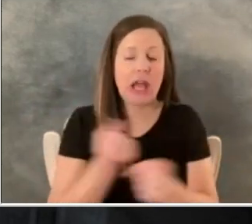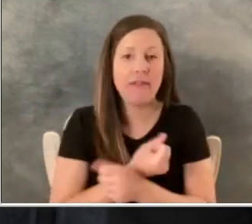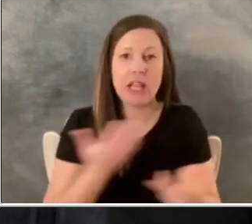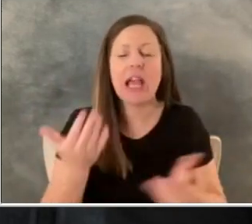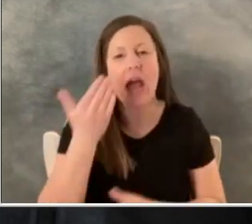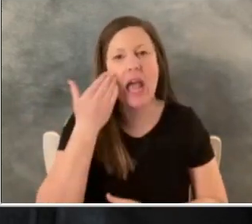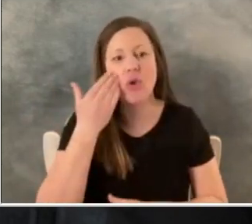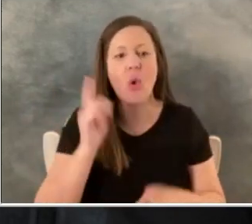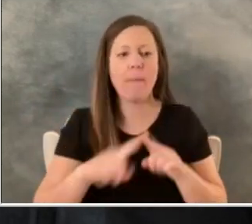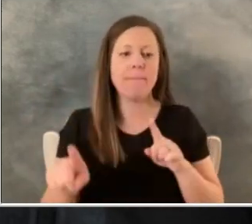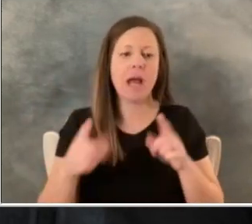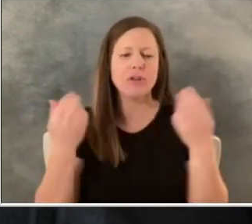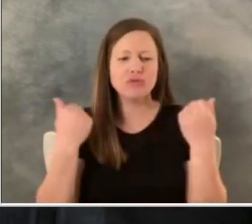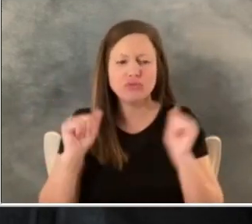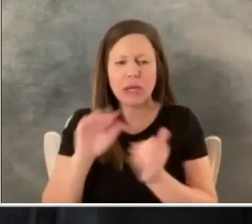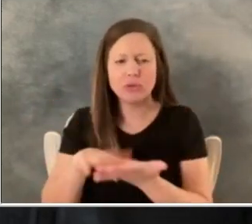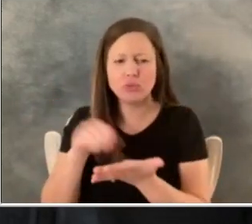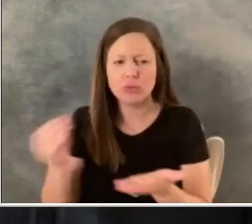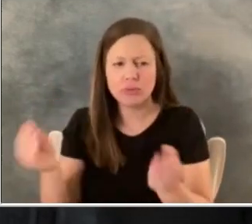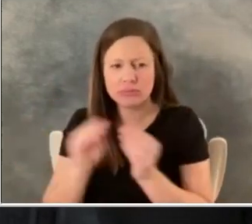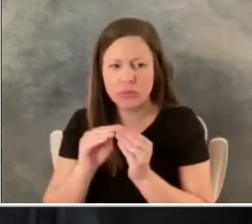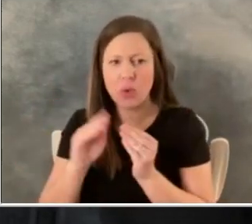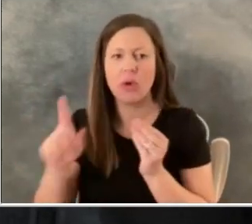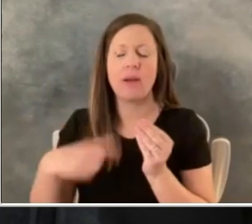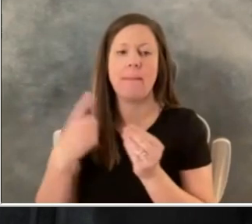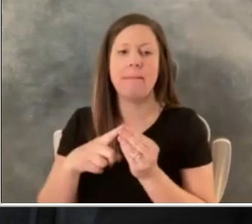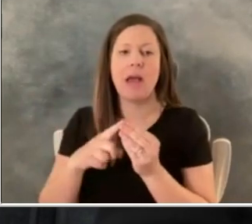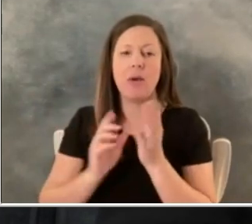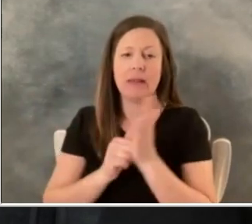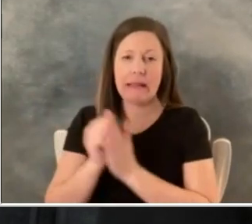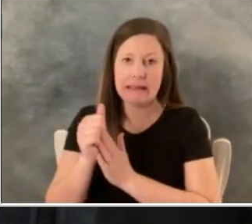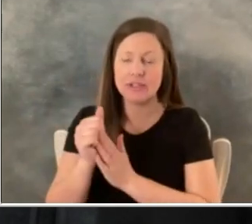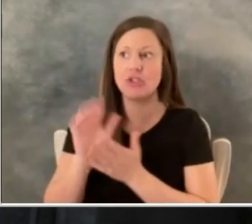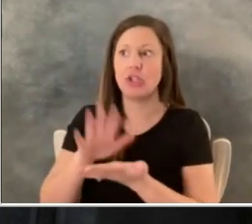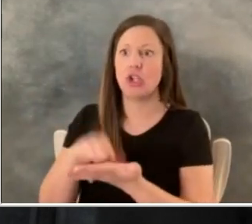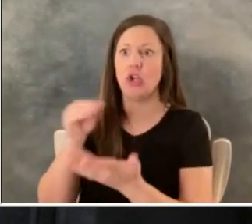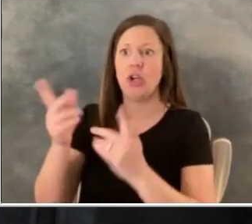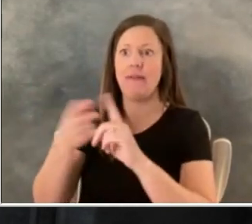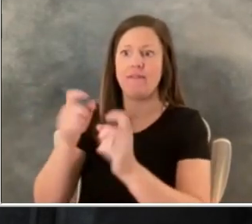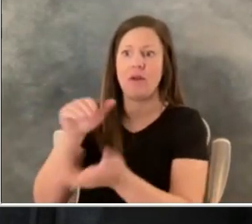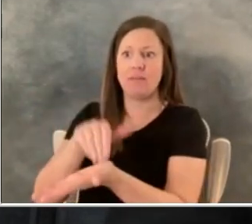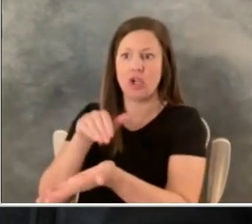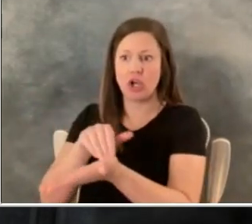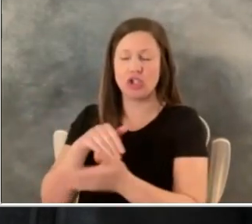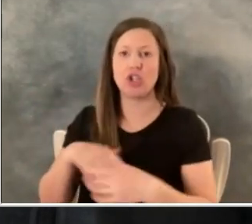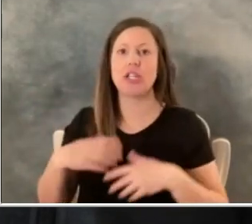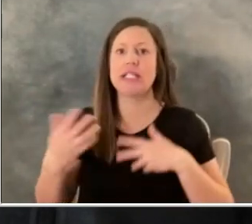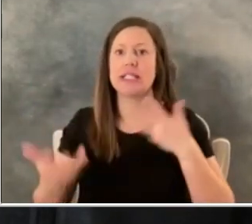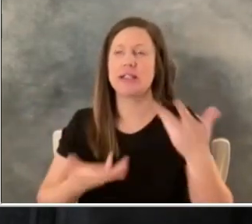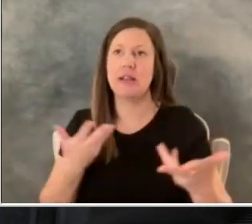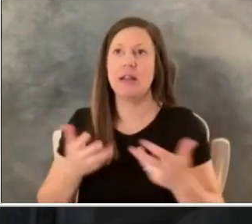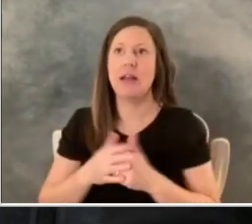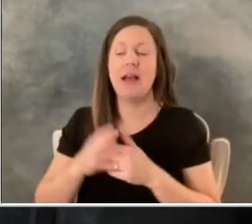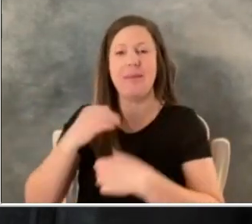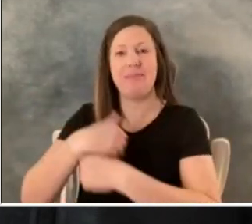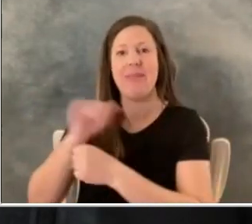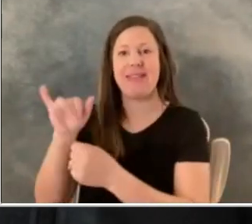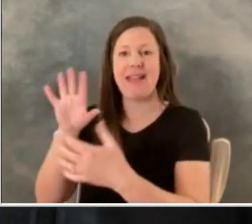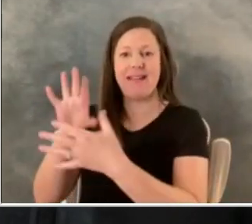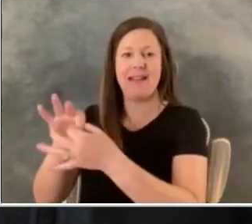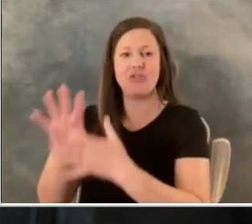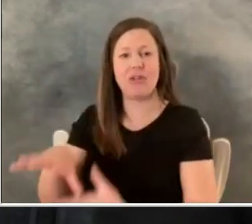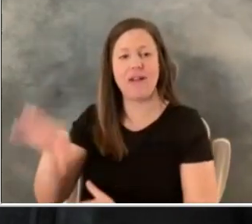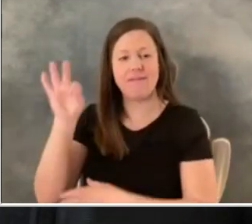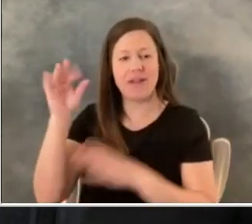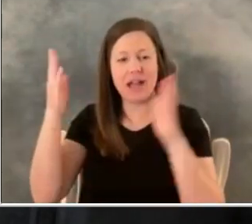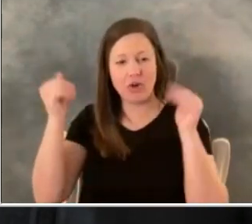out, learn about the cancer, learn about the doctors, make that confidence with them, find the hope. They are professionals. They